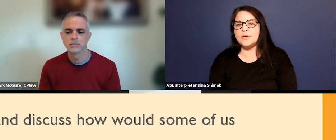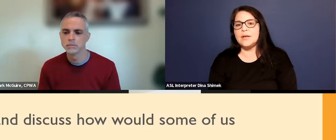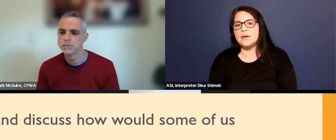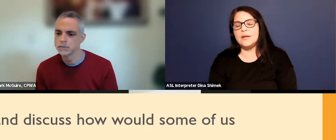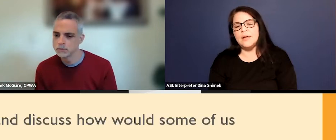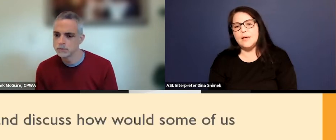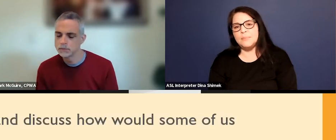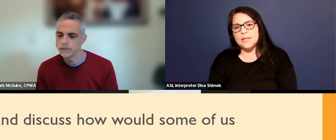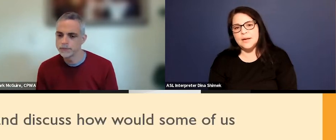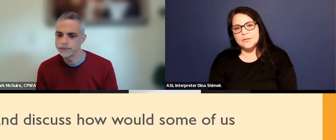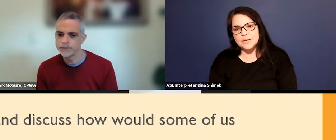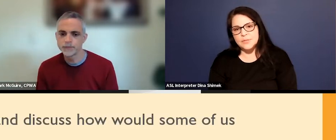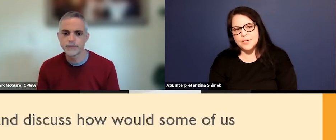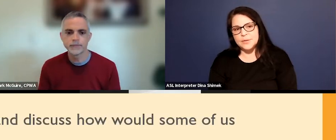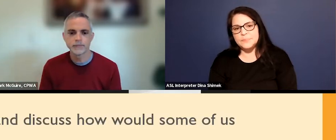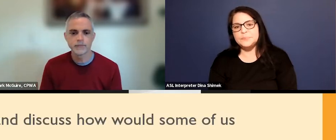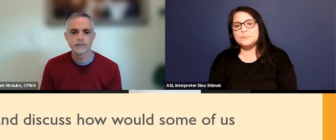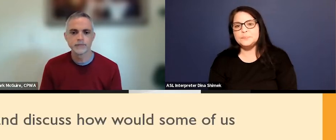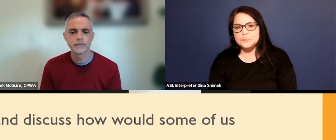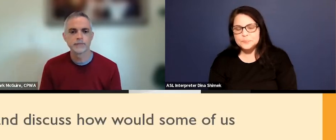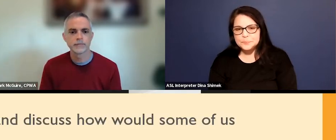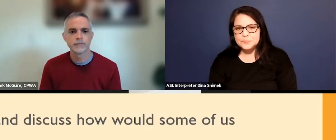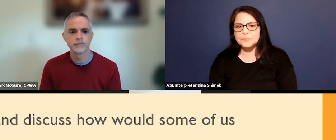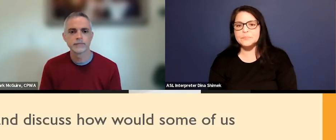and go ahead and put that outside of the window.